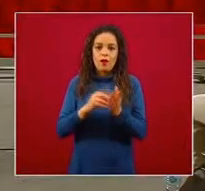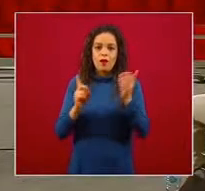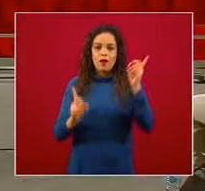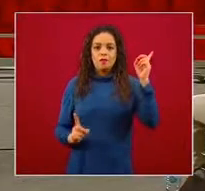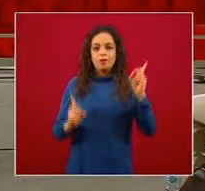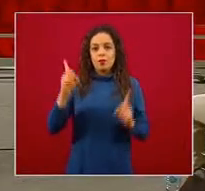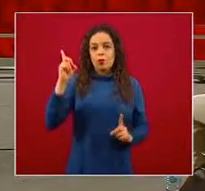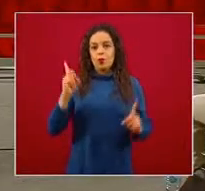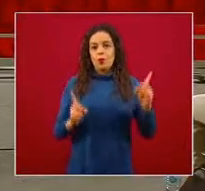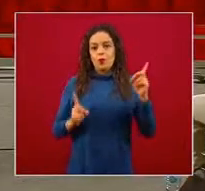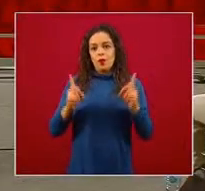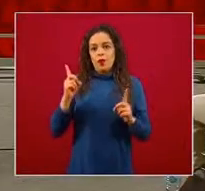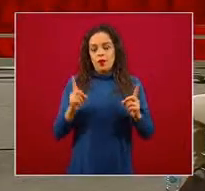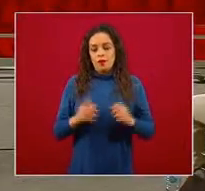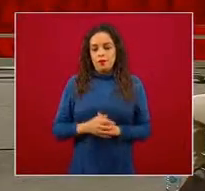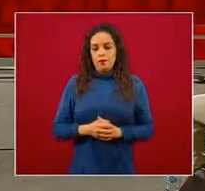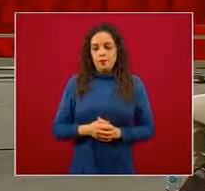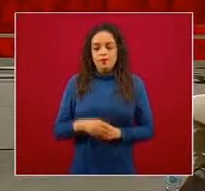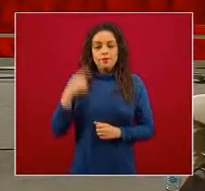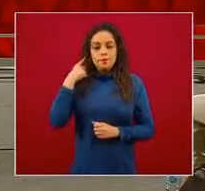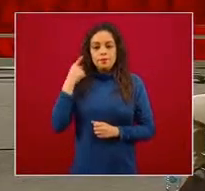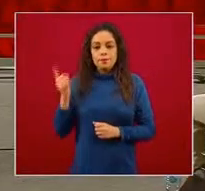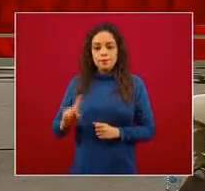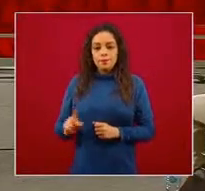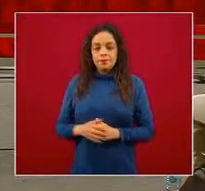a big question mark.